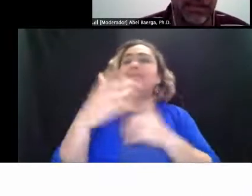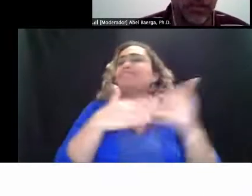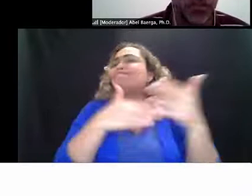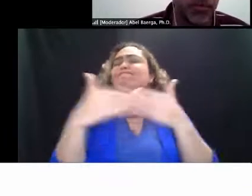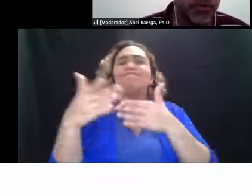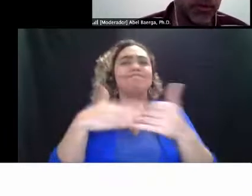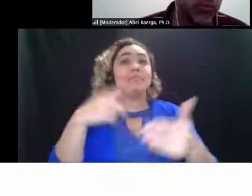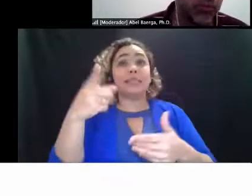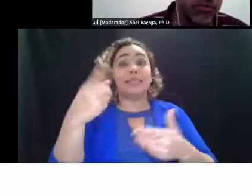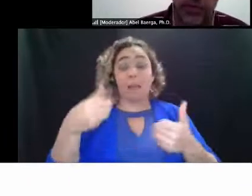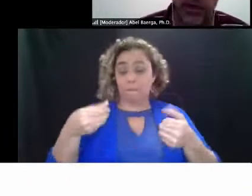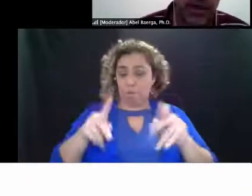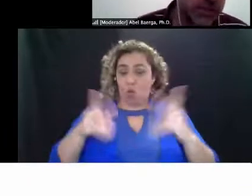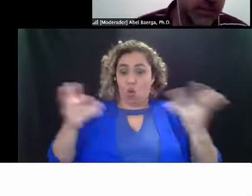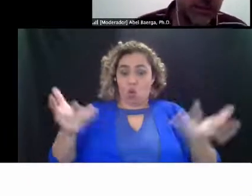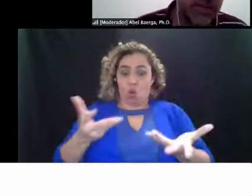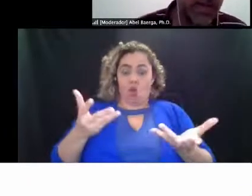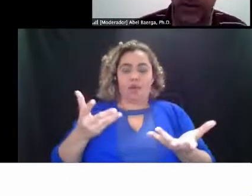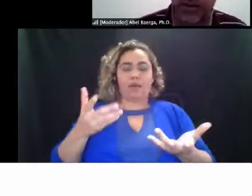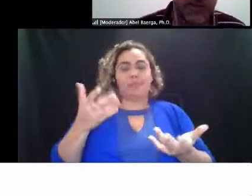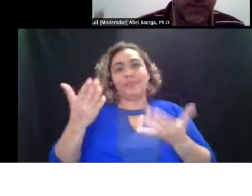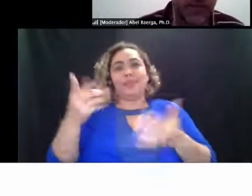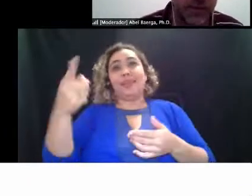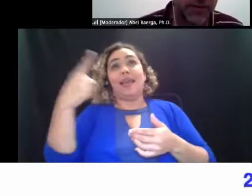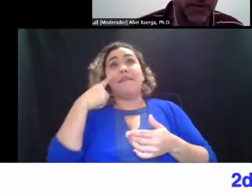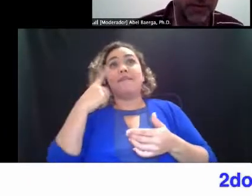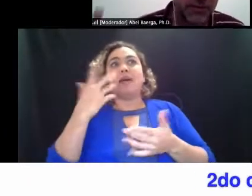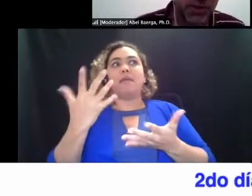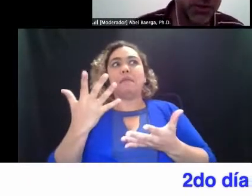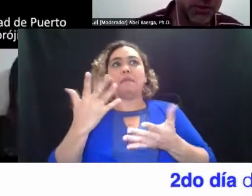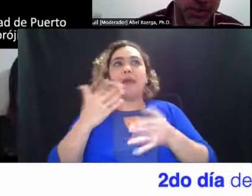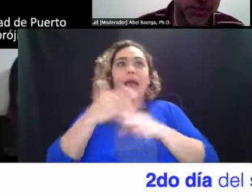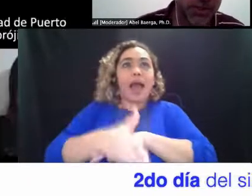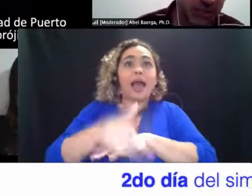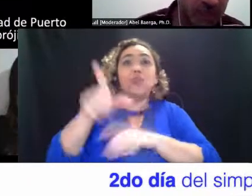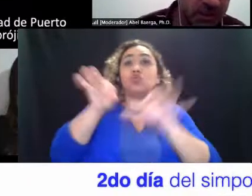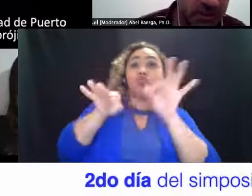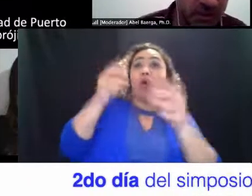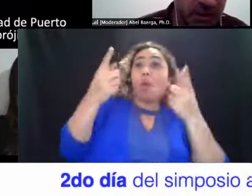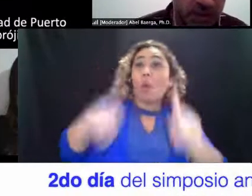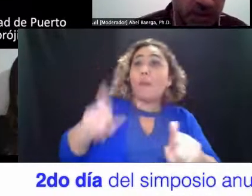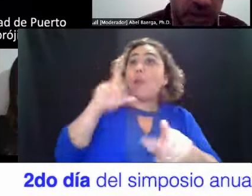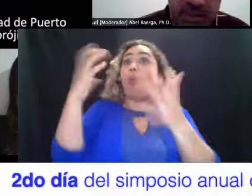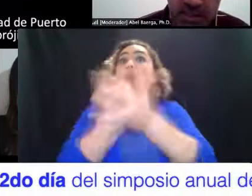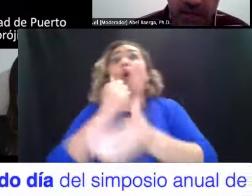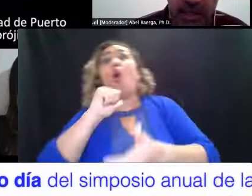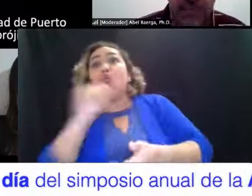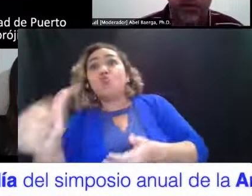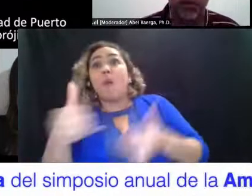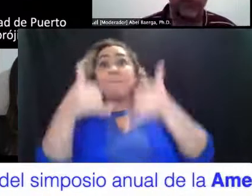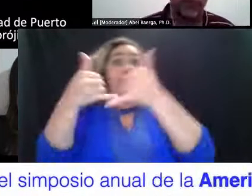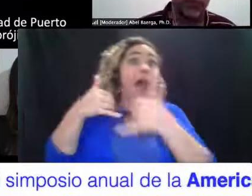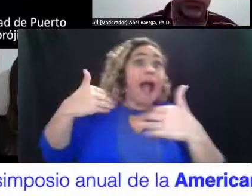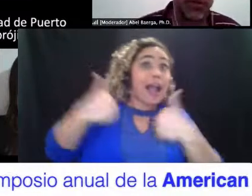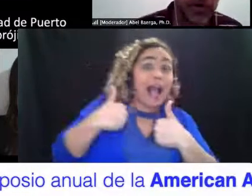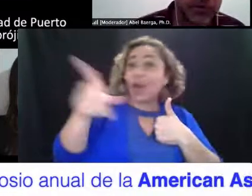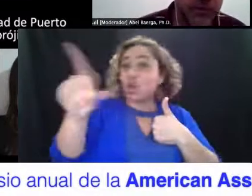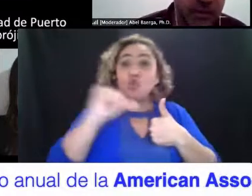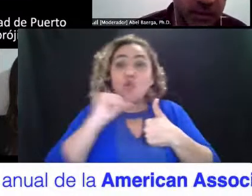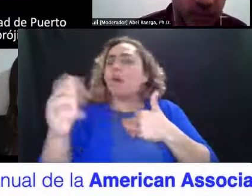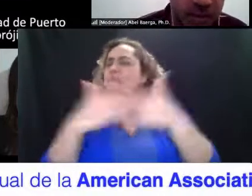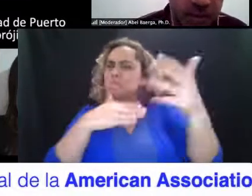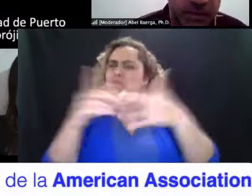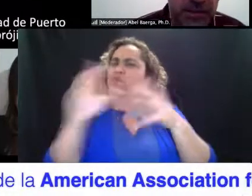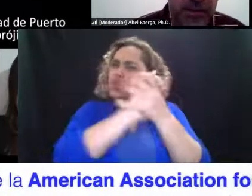this opportunity to, regardless of the outcome of, you know, the judges and all these prizes and all that. I mean, of course, we congratulate